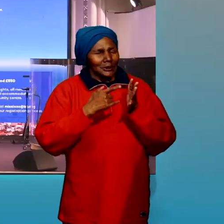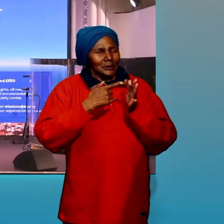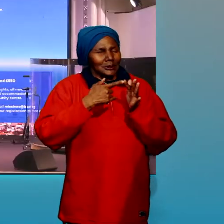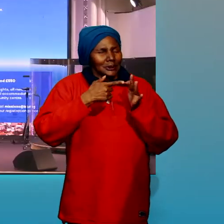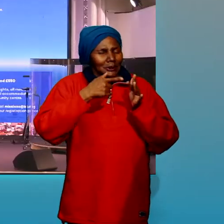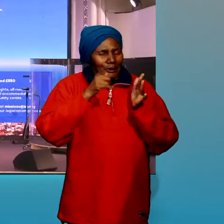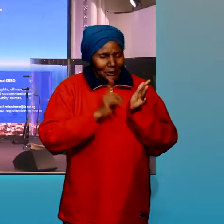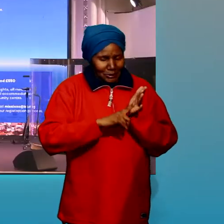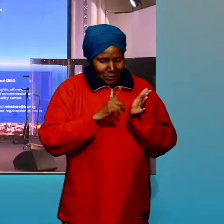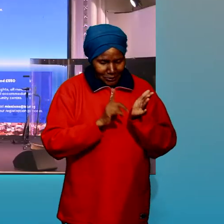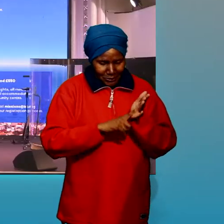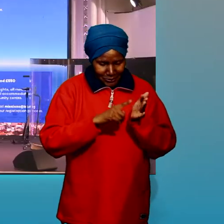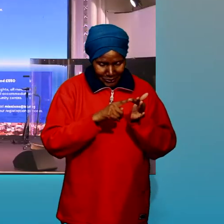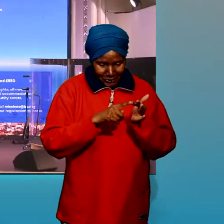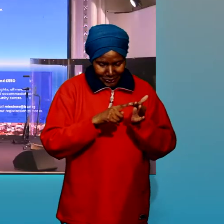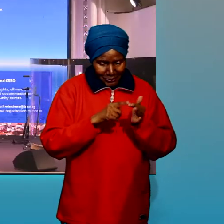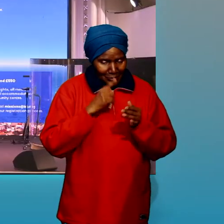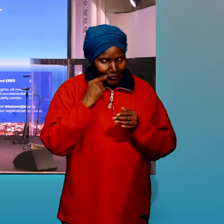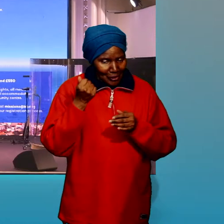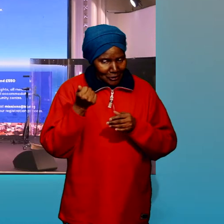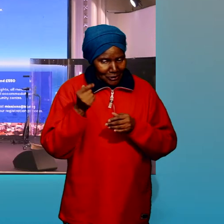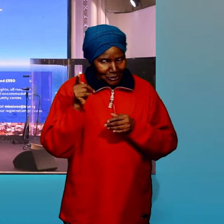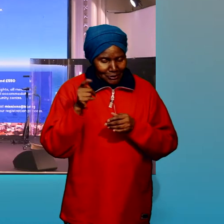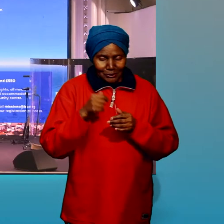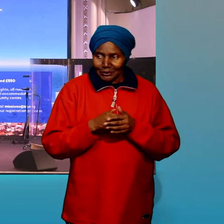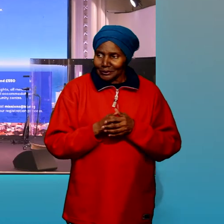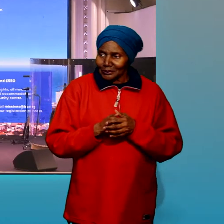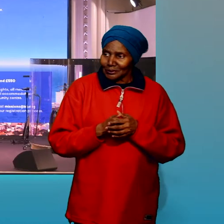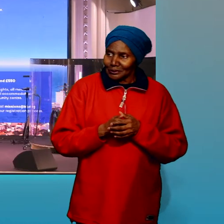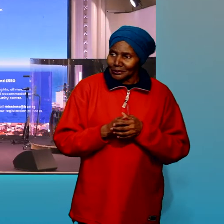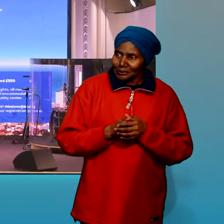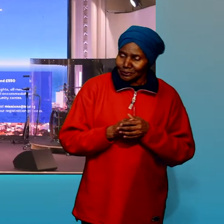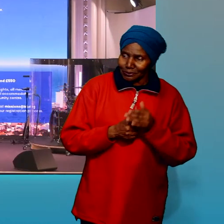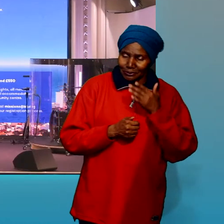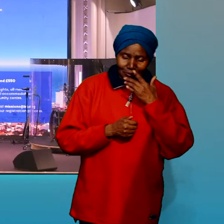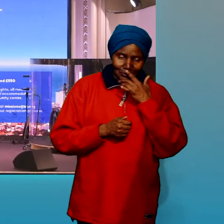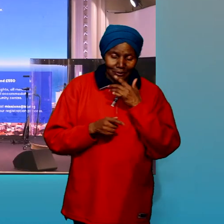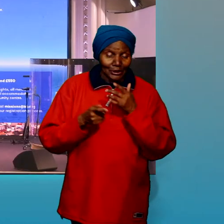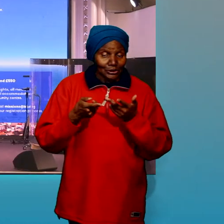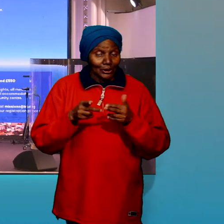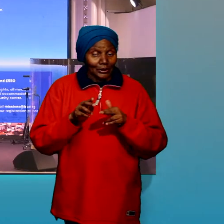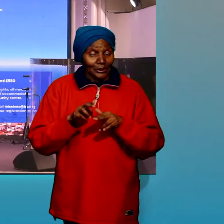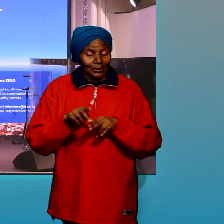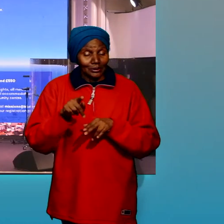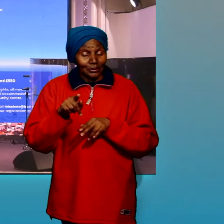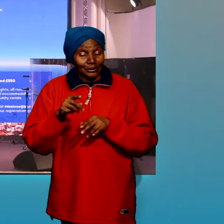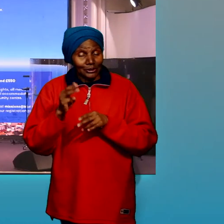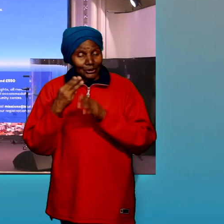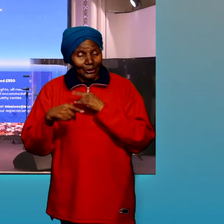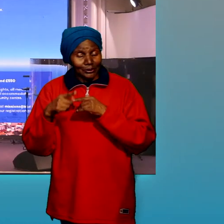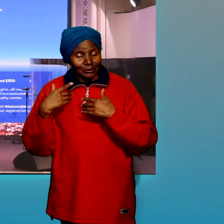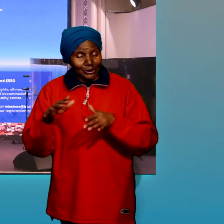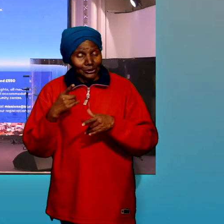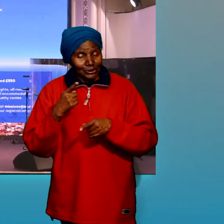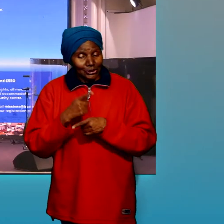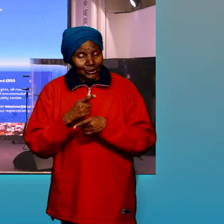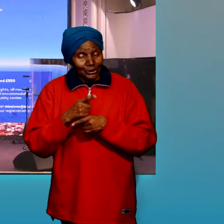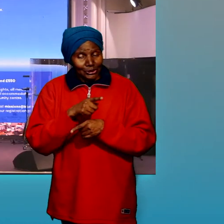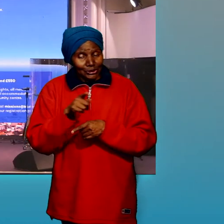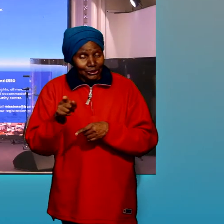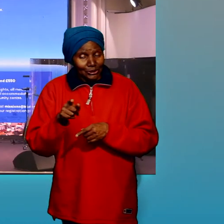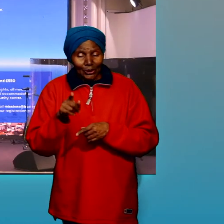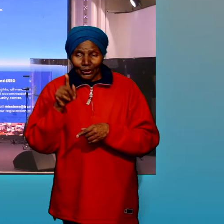are mission-minded, those who have been hearing from the Lord, or you have a thought in your heart, I really want to get involved in missions.